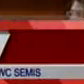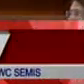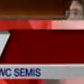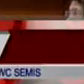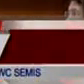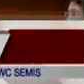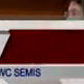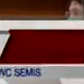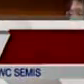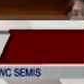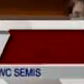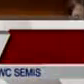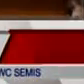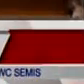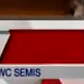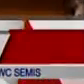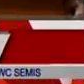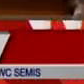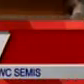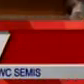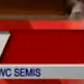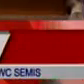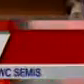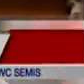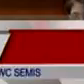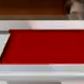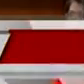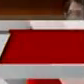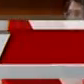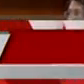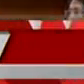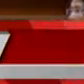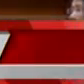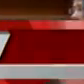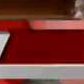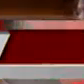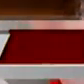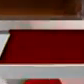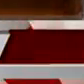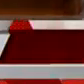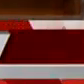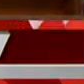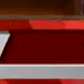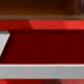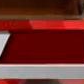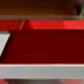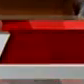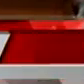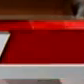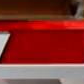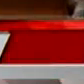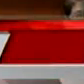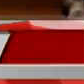14 withdrawals and 17 deposits. Yes, Your Honor. All right. This is over a period of